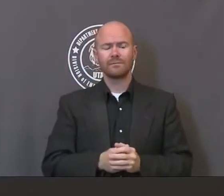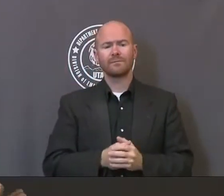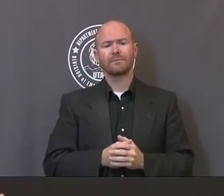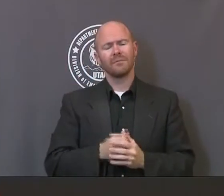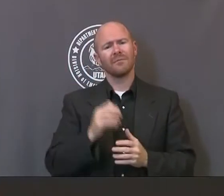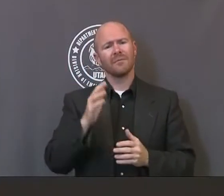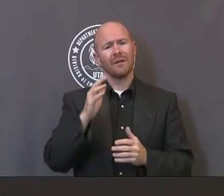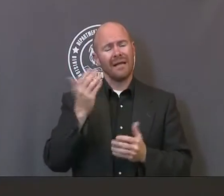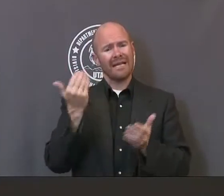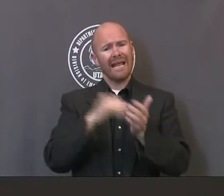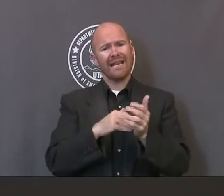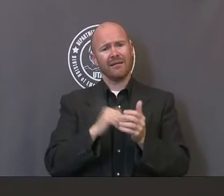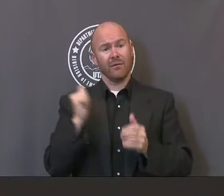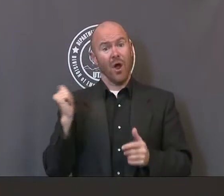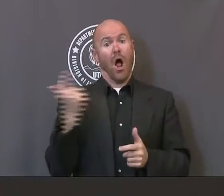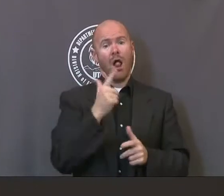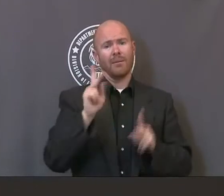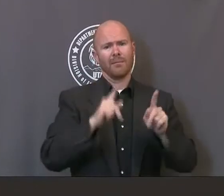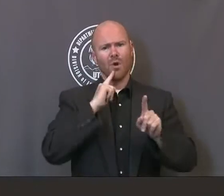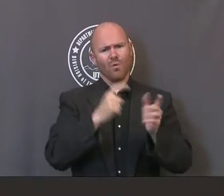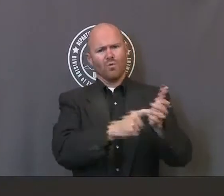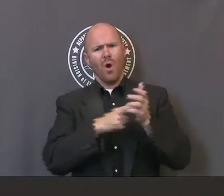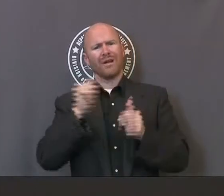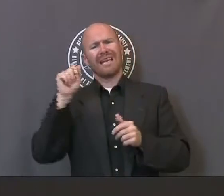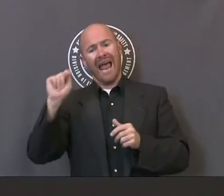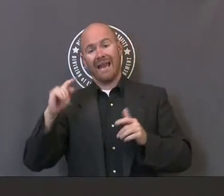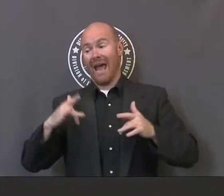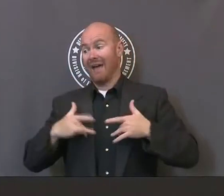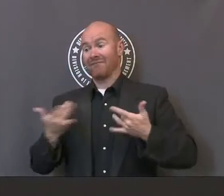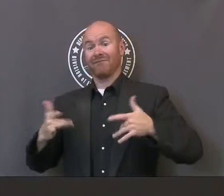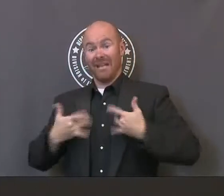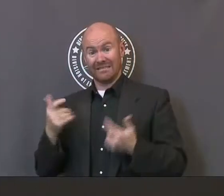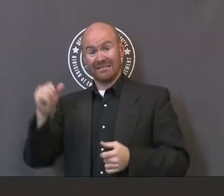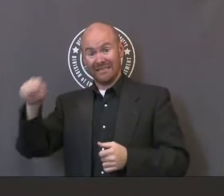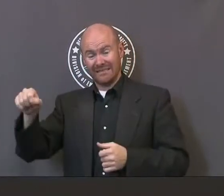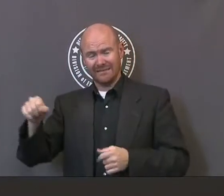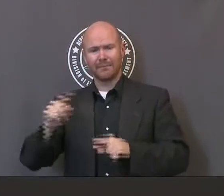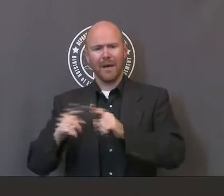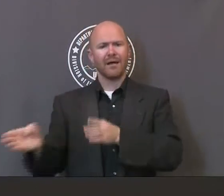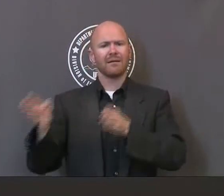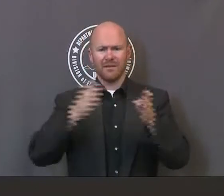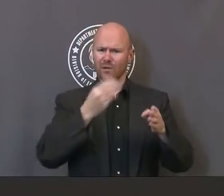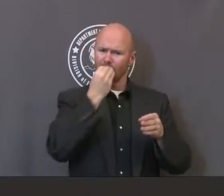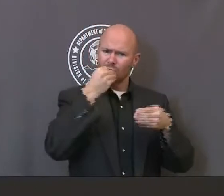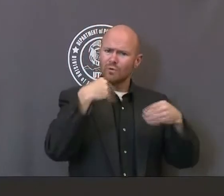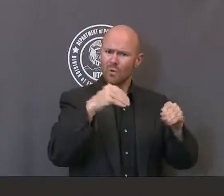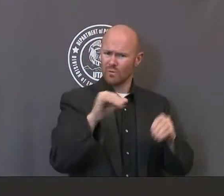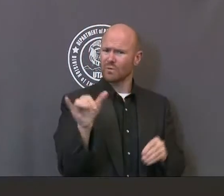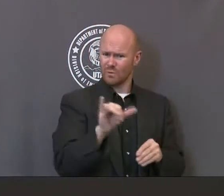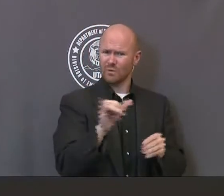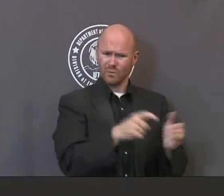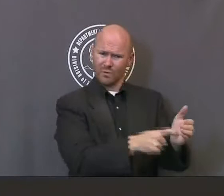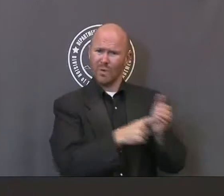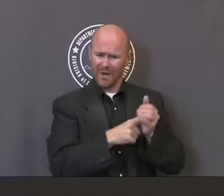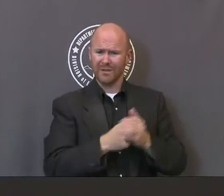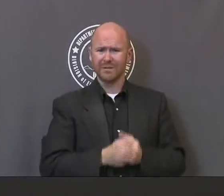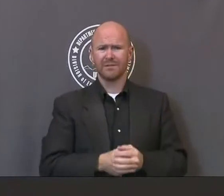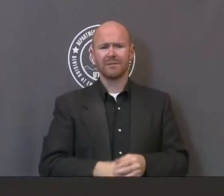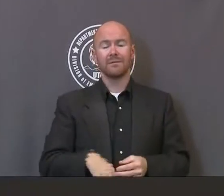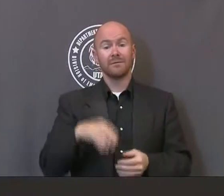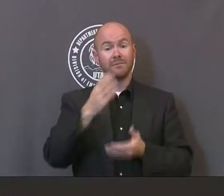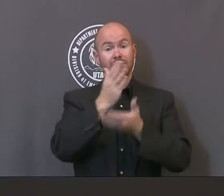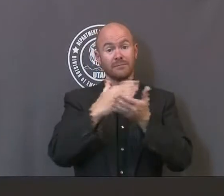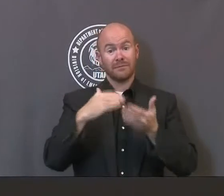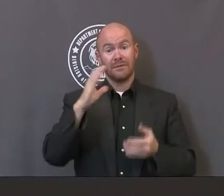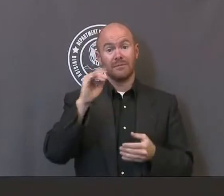people will be required to wear them at events where groups of people gather together. So in counties that are designated as moderate or